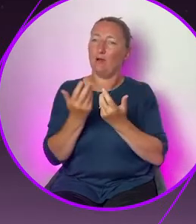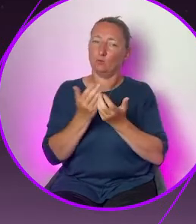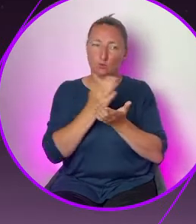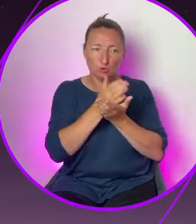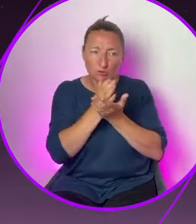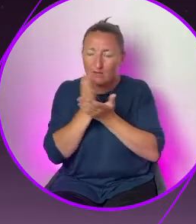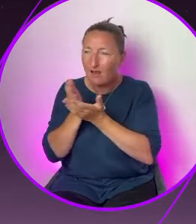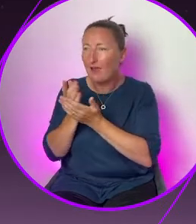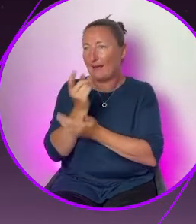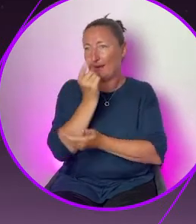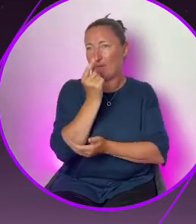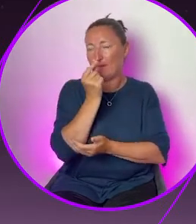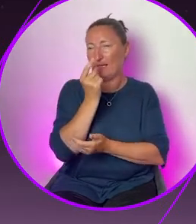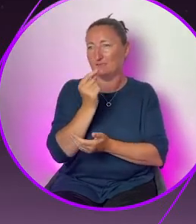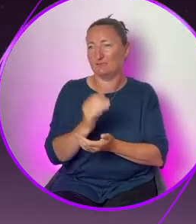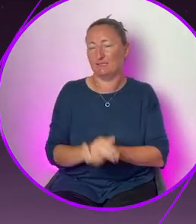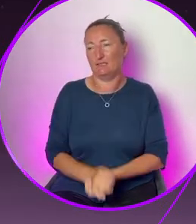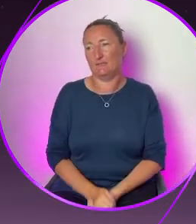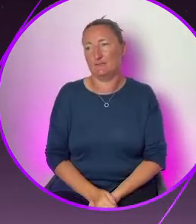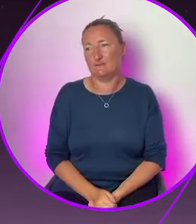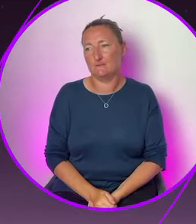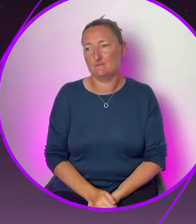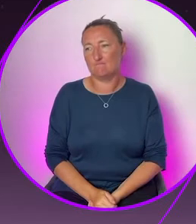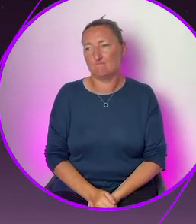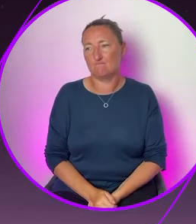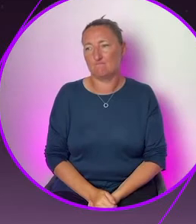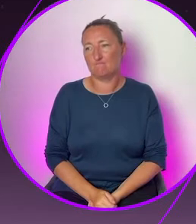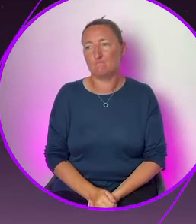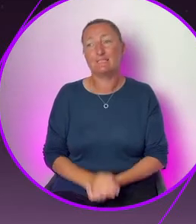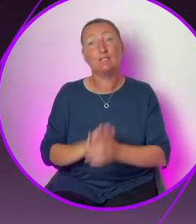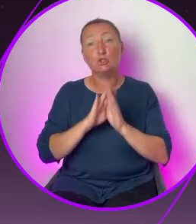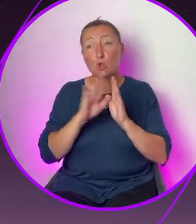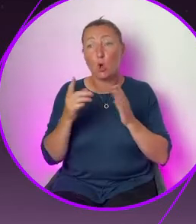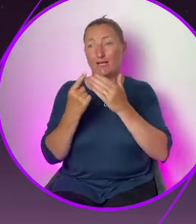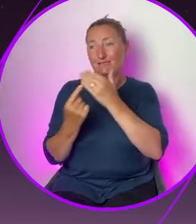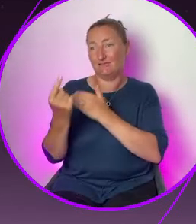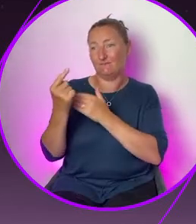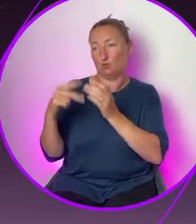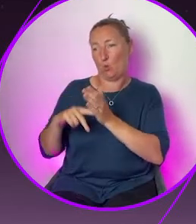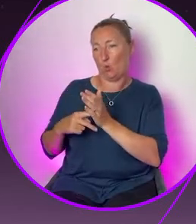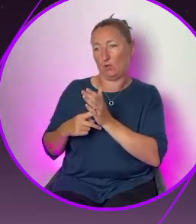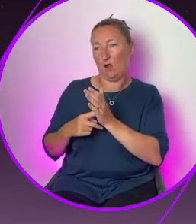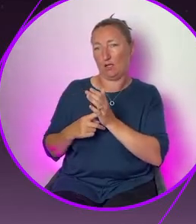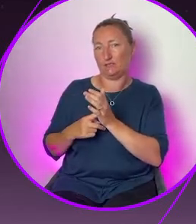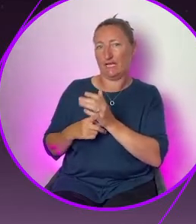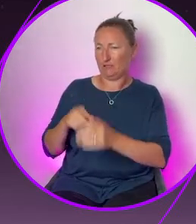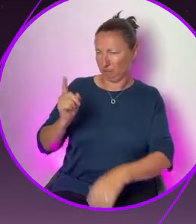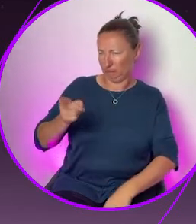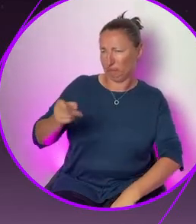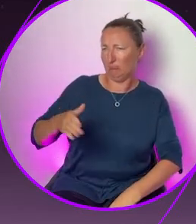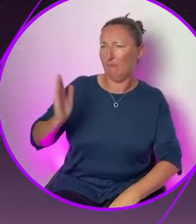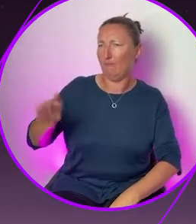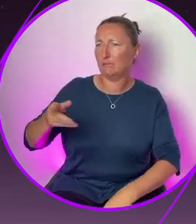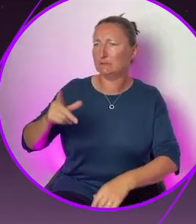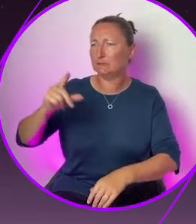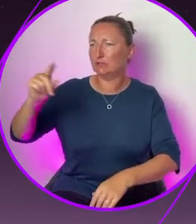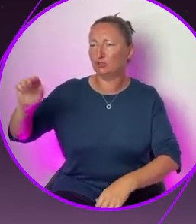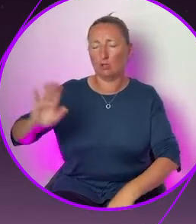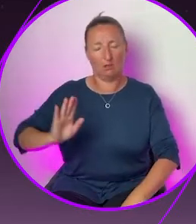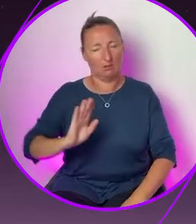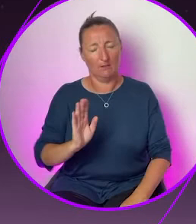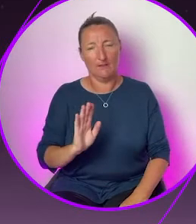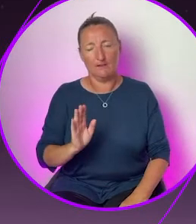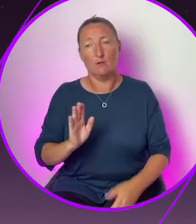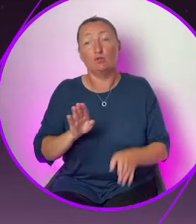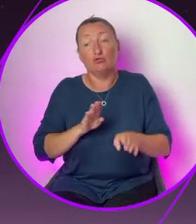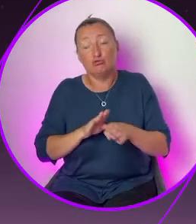Really, I think that's what we're saying more. It's really not about what an individual organization does. Of course that's important, but what we're